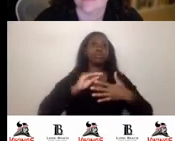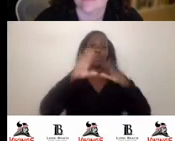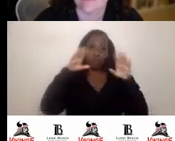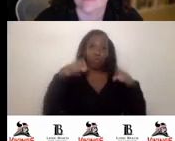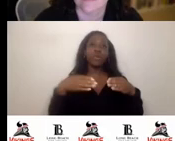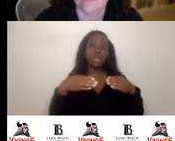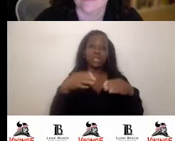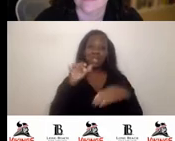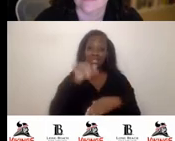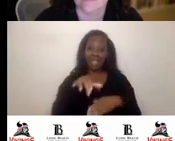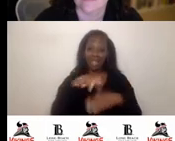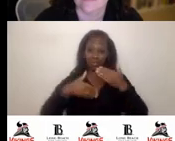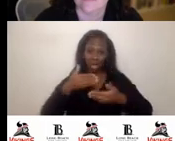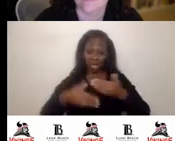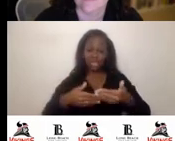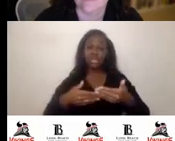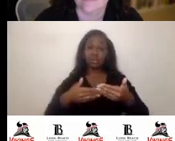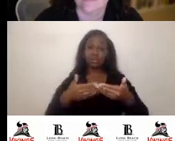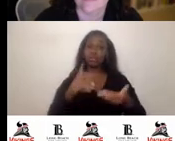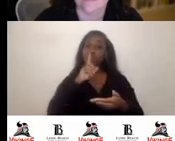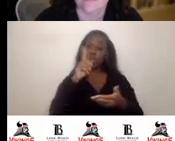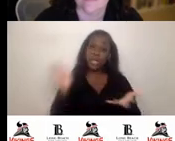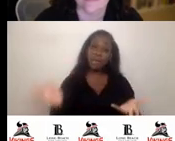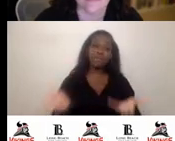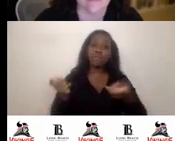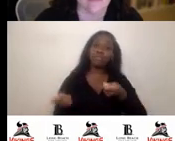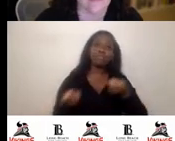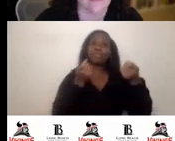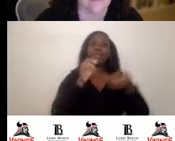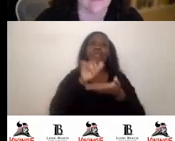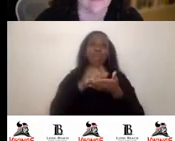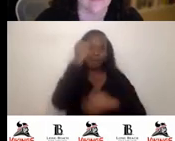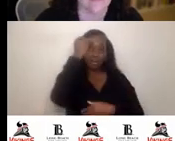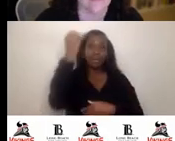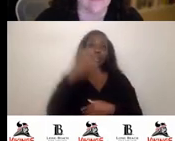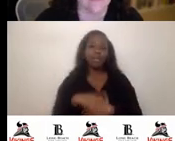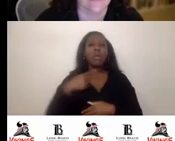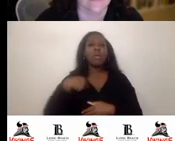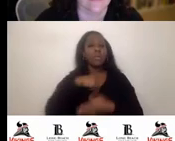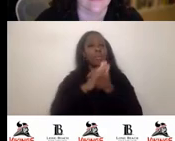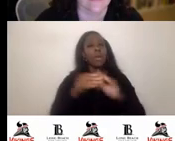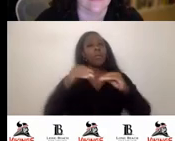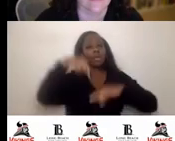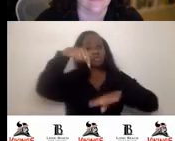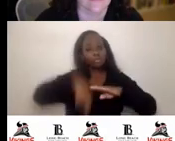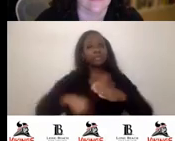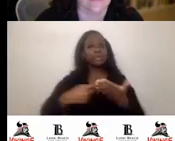this 2021 process. And we go in further in depth with this in the next slides, where we talk more about this